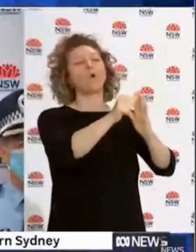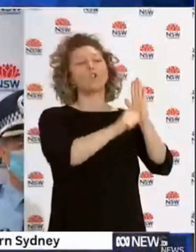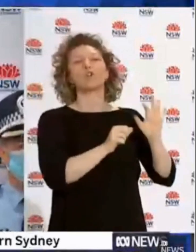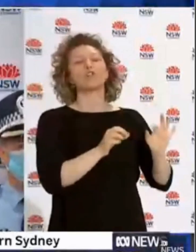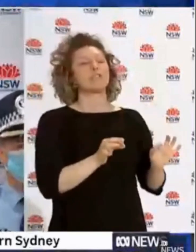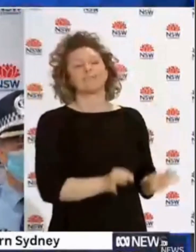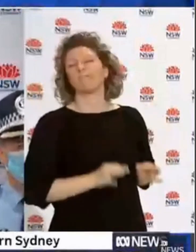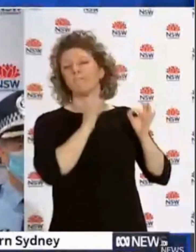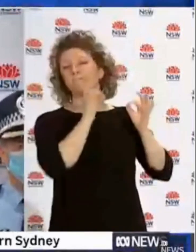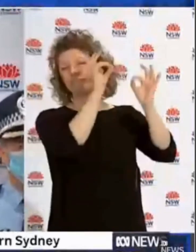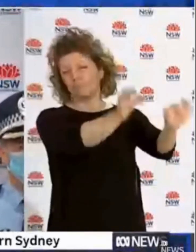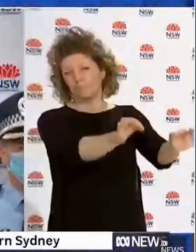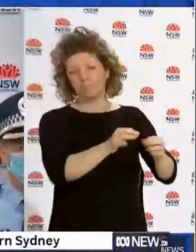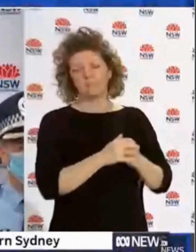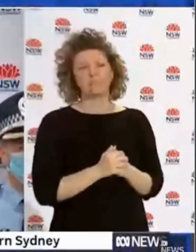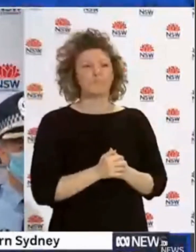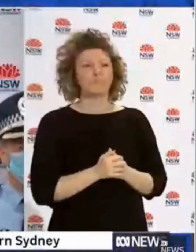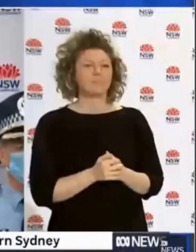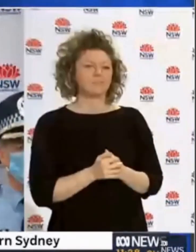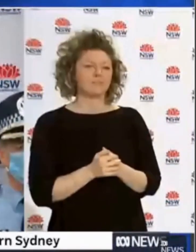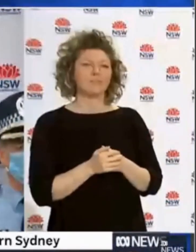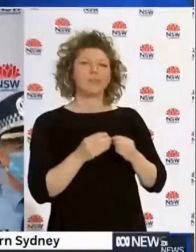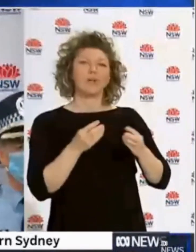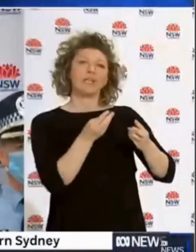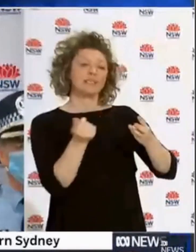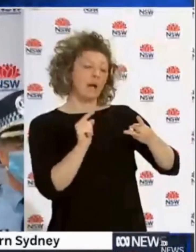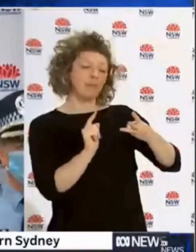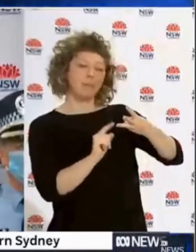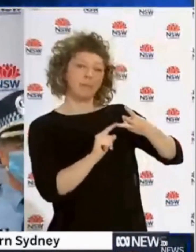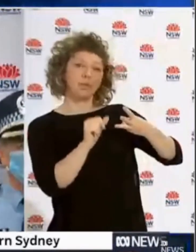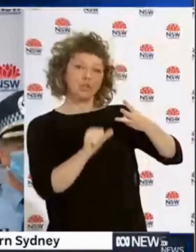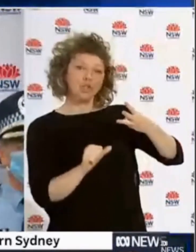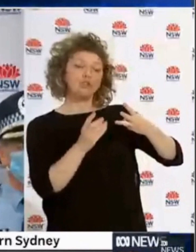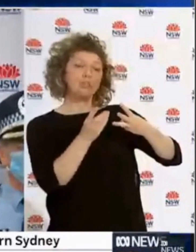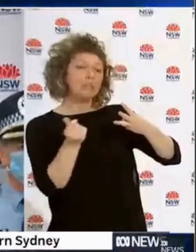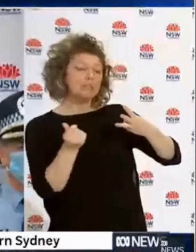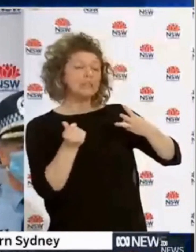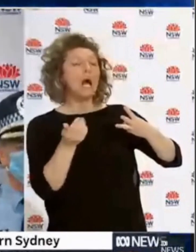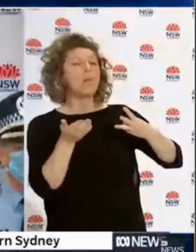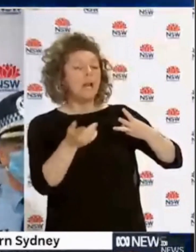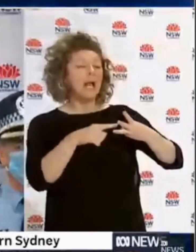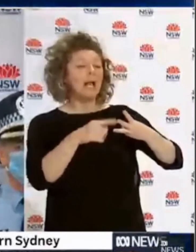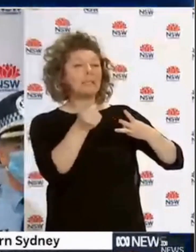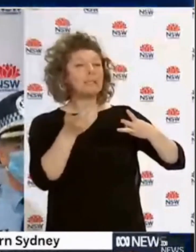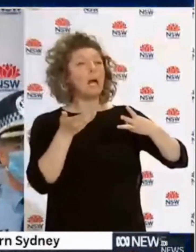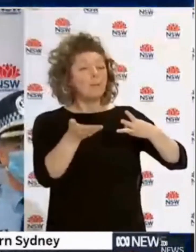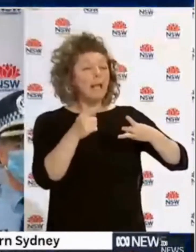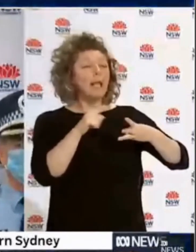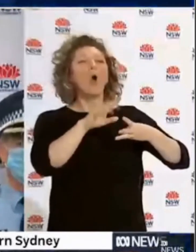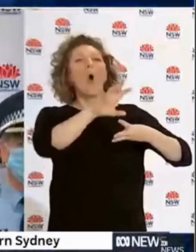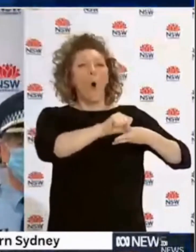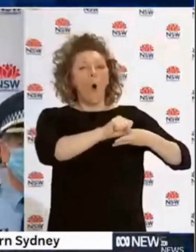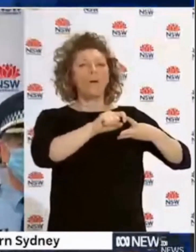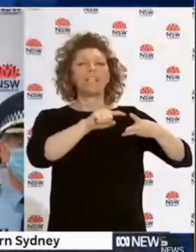ease off on Category 3 and some Category 2. But there also, what wasn't made clear